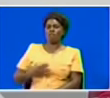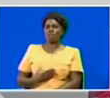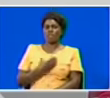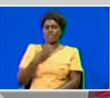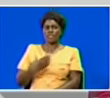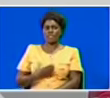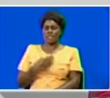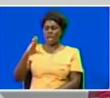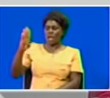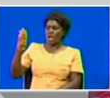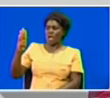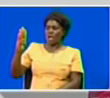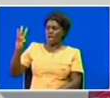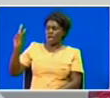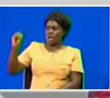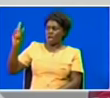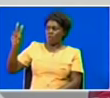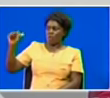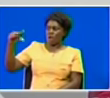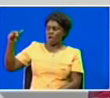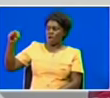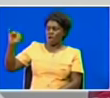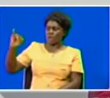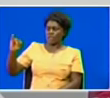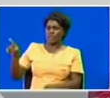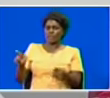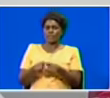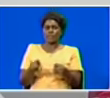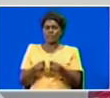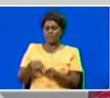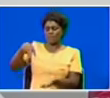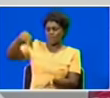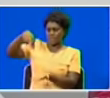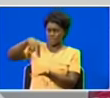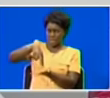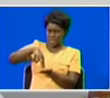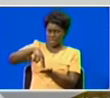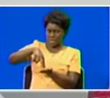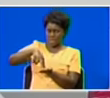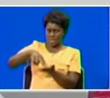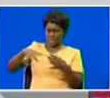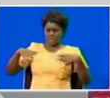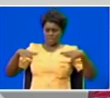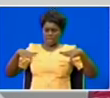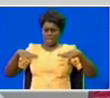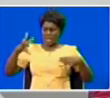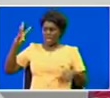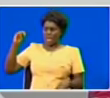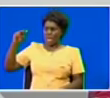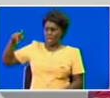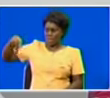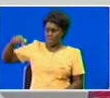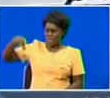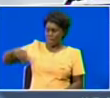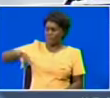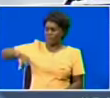is Boniface Mwangi. He is my guest anchor this evening, but he's also running for the Starehe Member of Parliament seat.